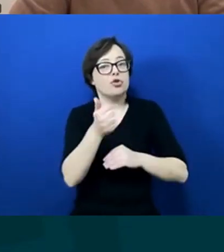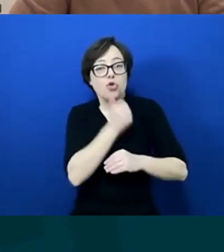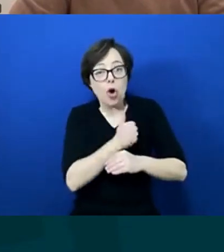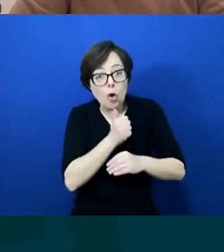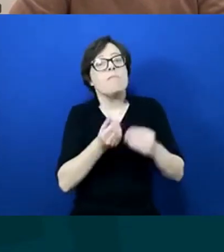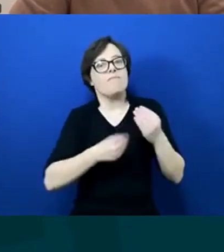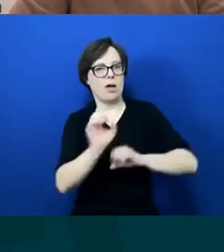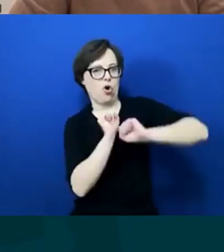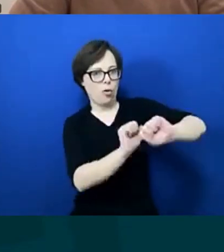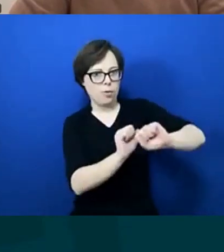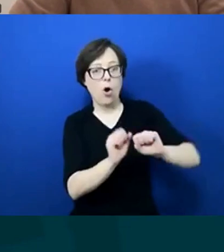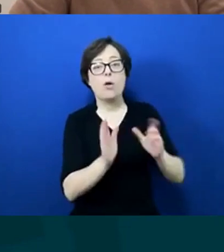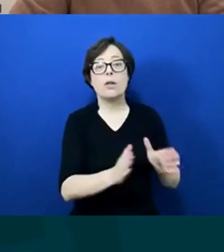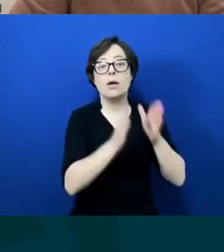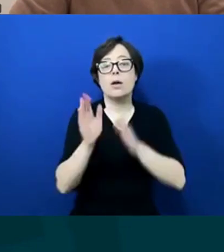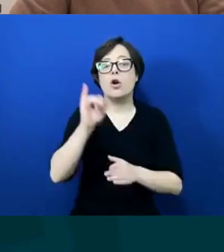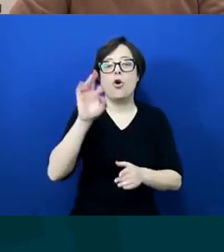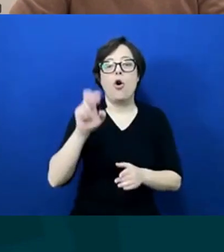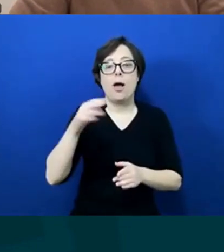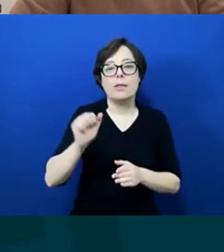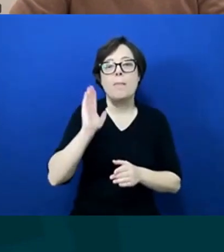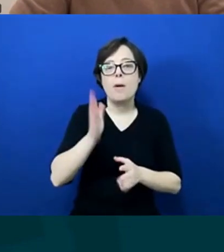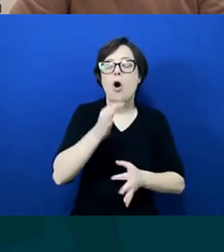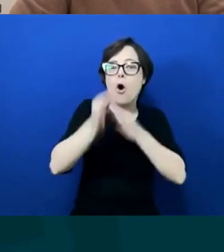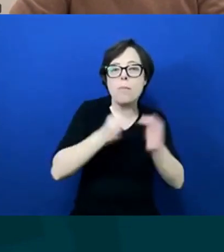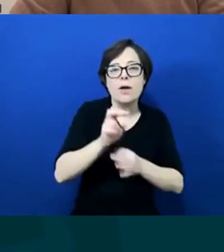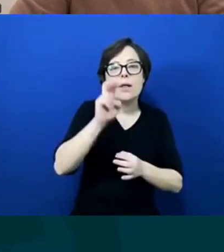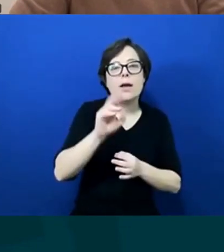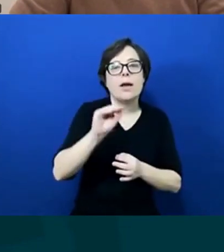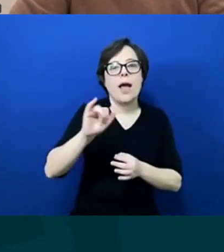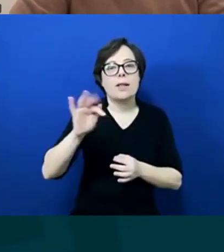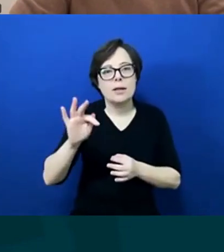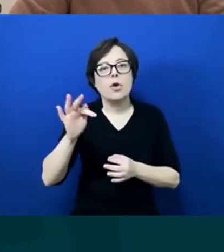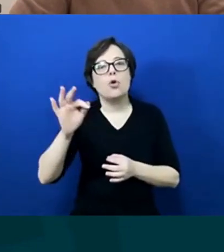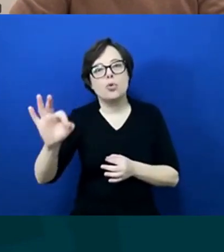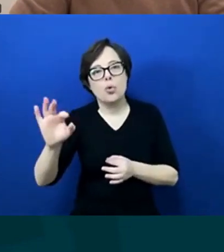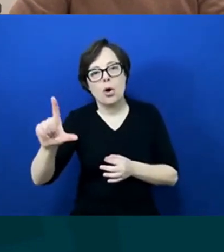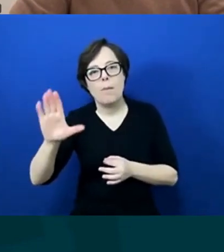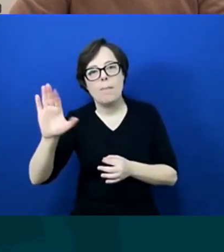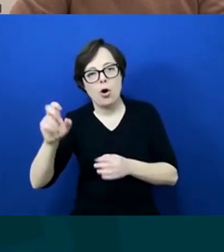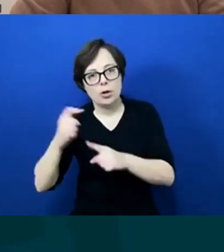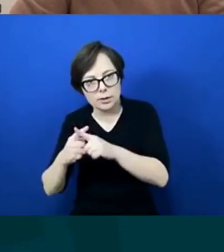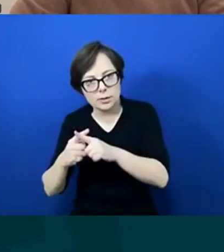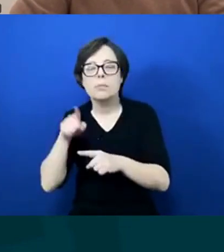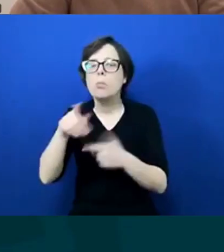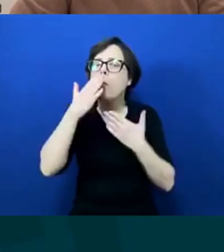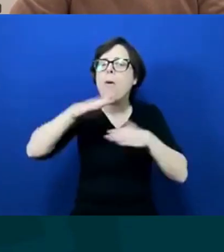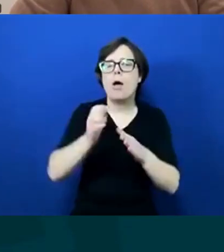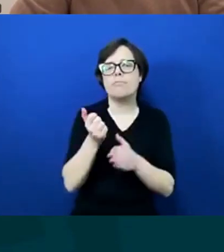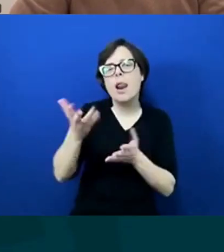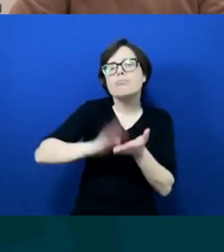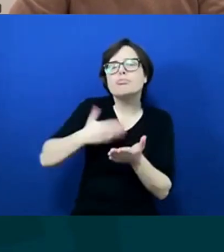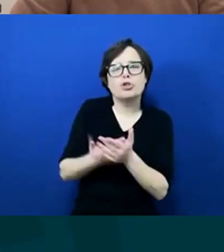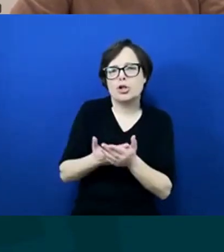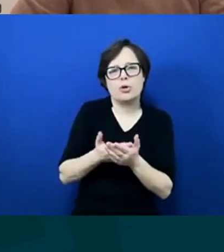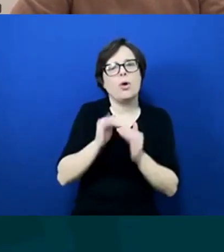heat toolbox and show some examples of the canton of Lucerne. So I'd